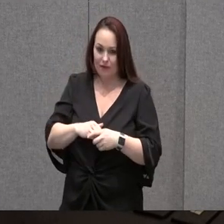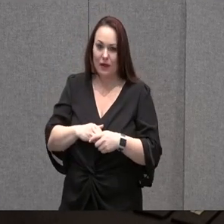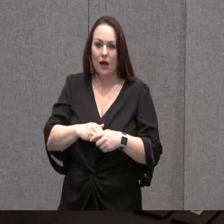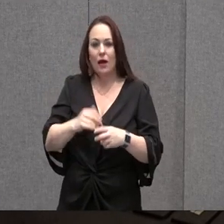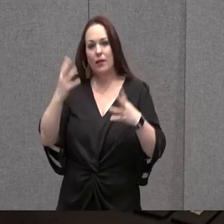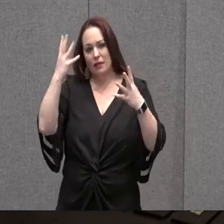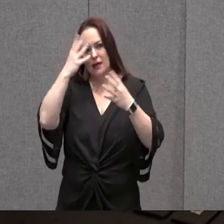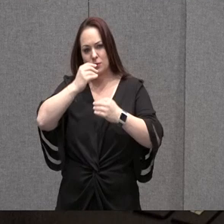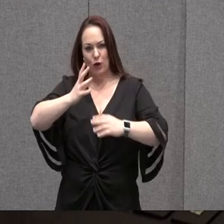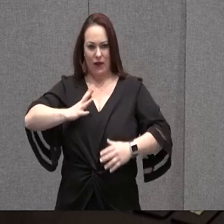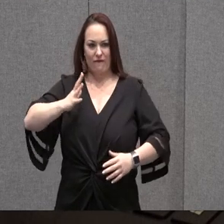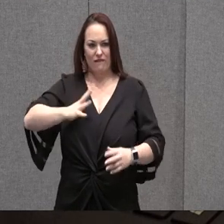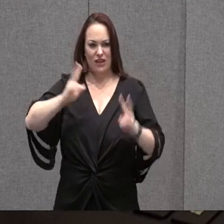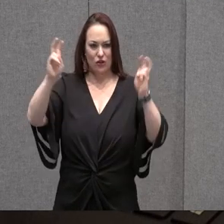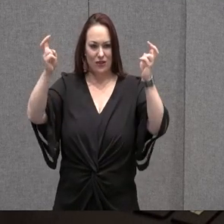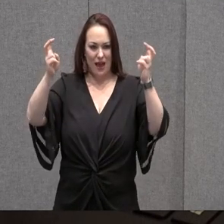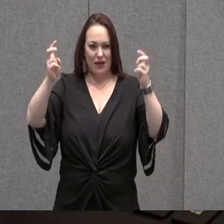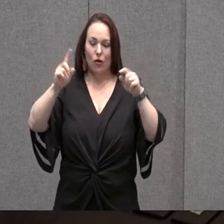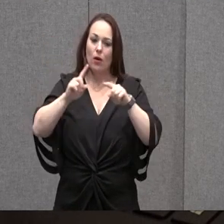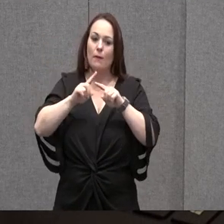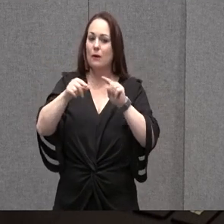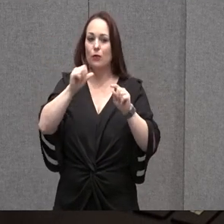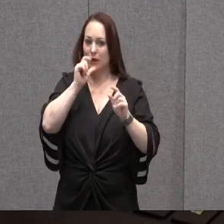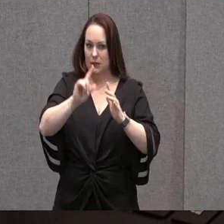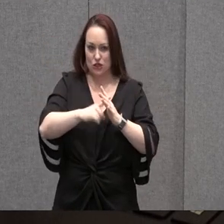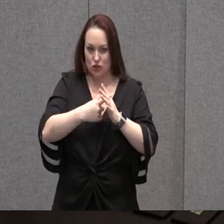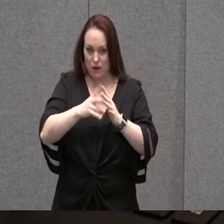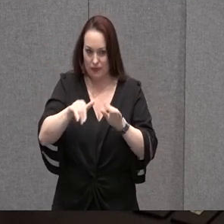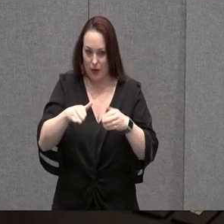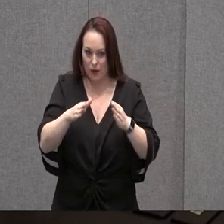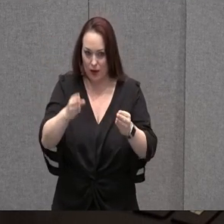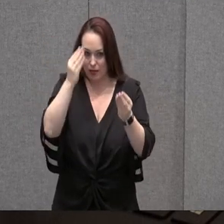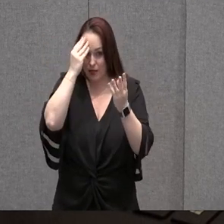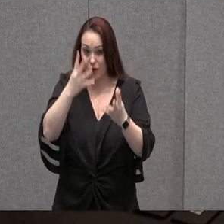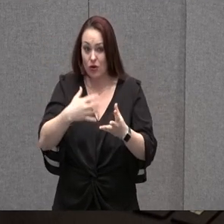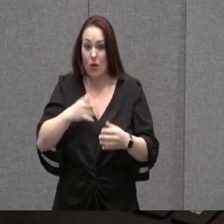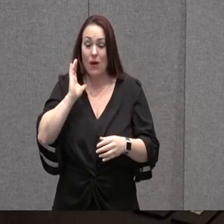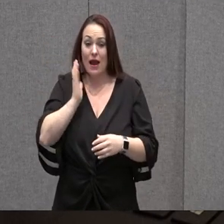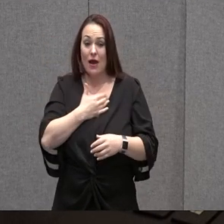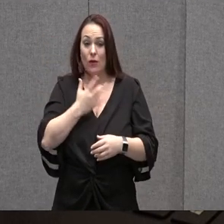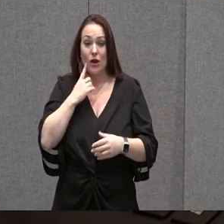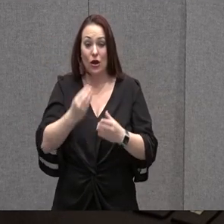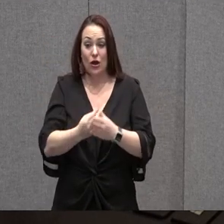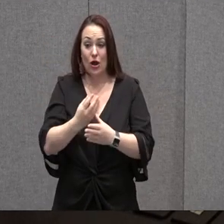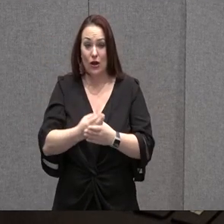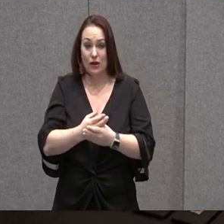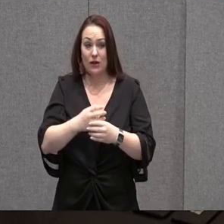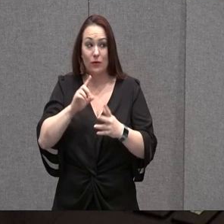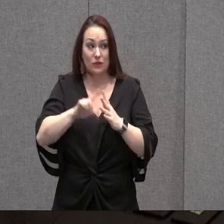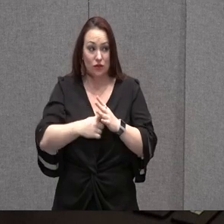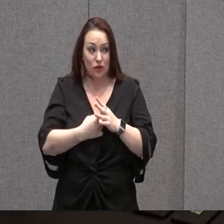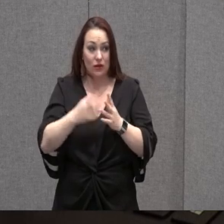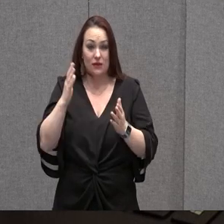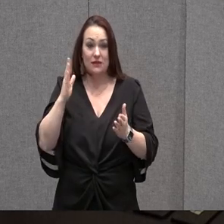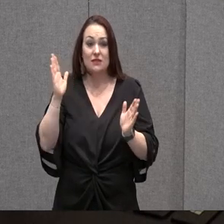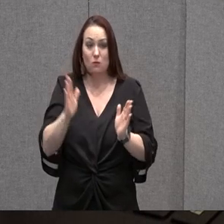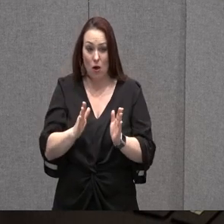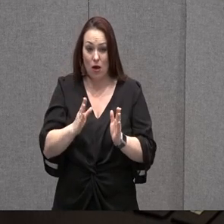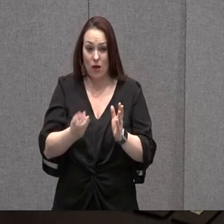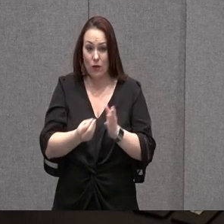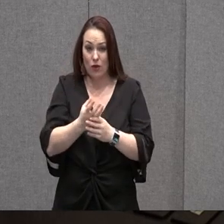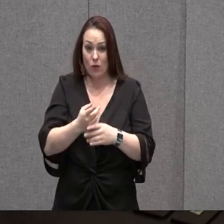That's a pretty official title, but we didn't start out this way. Just like our garden, we started small and grew from